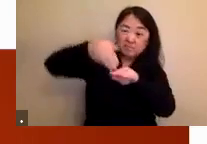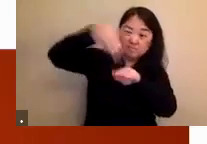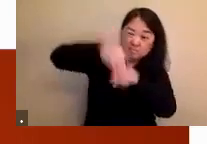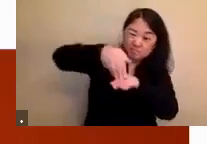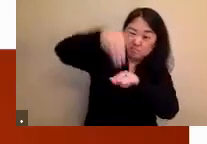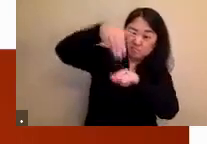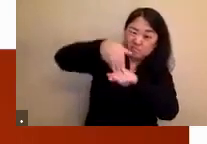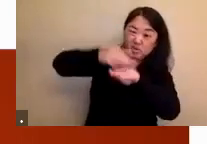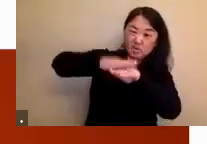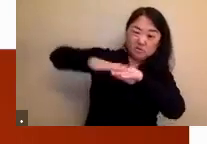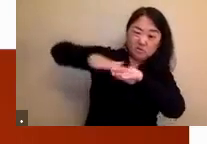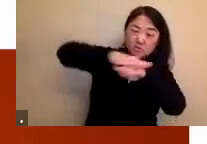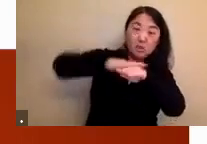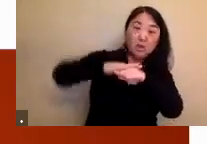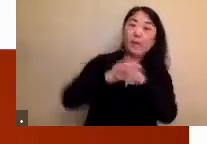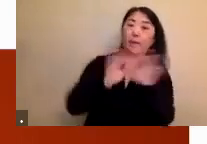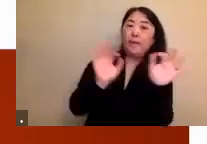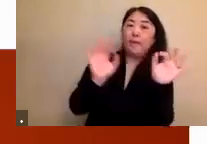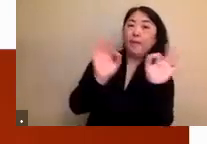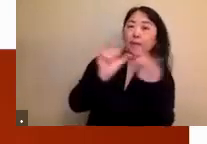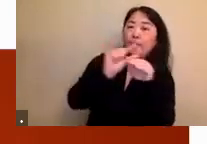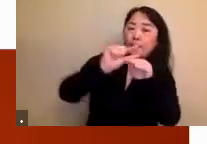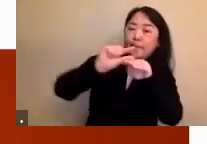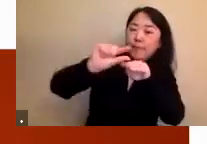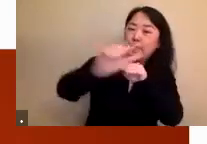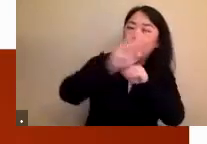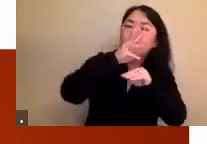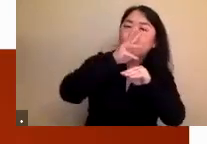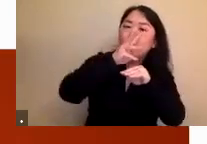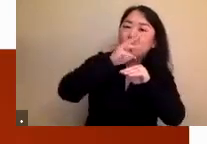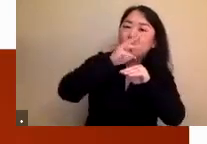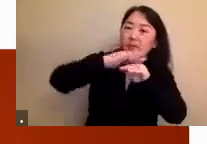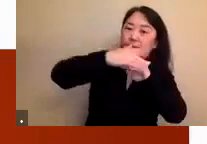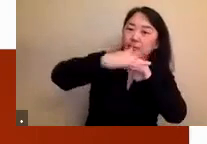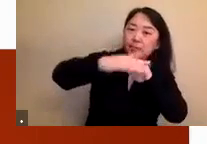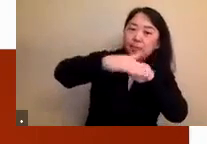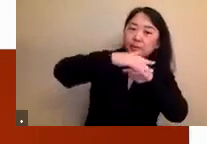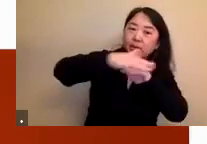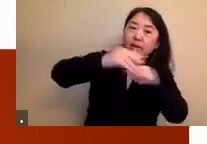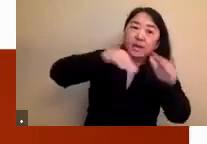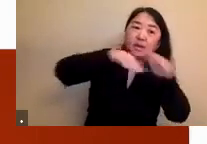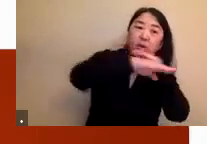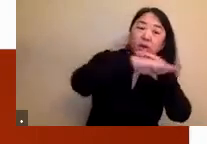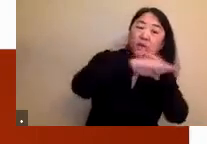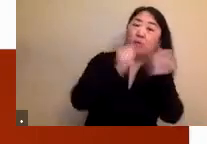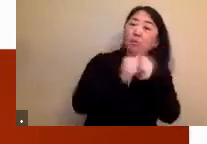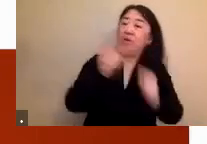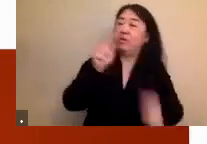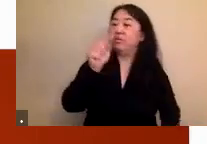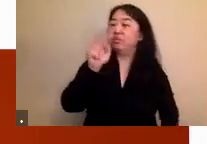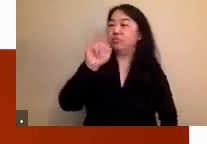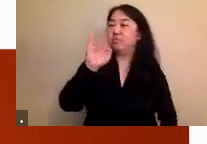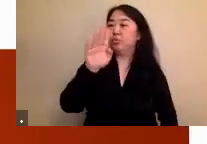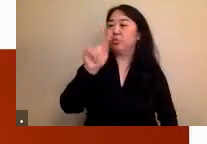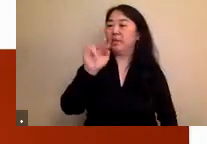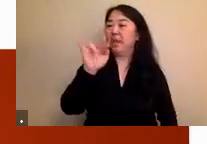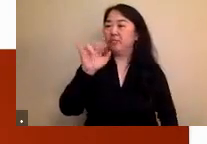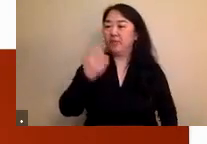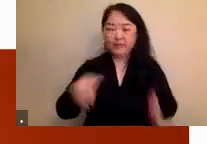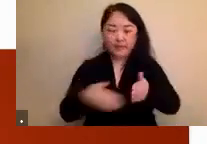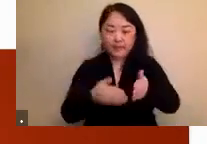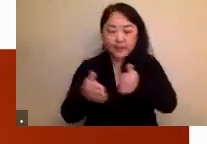you have very little water that is not going into tributaries. However,